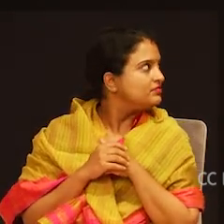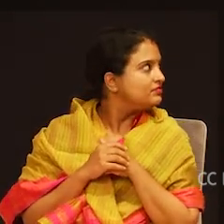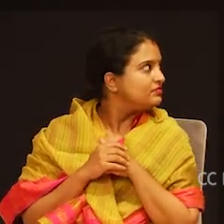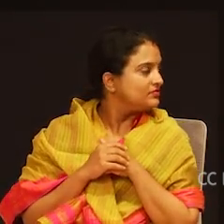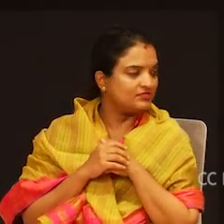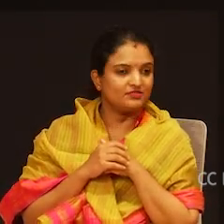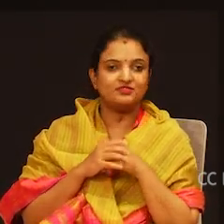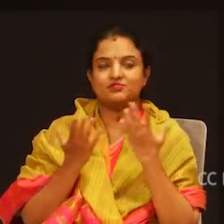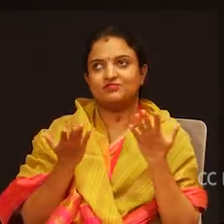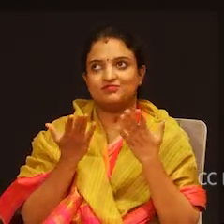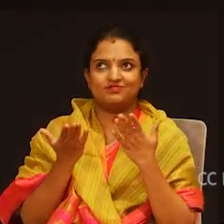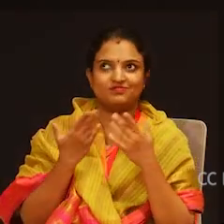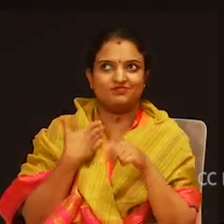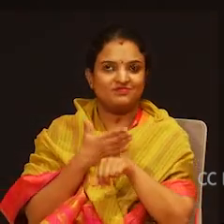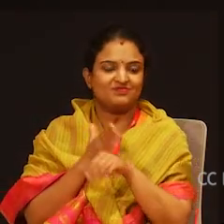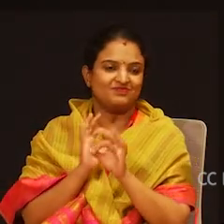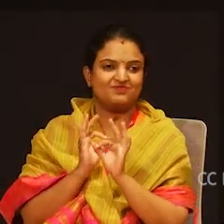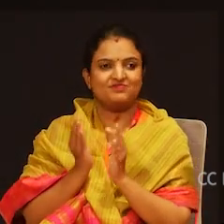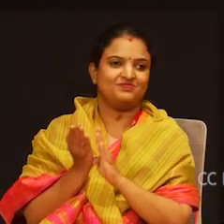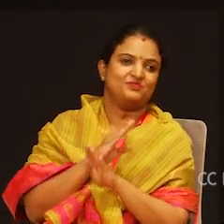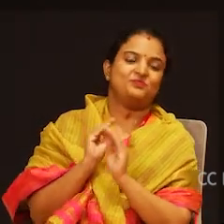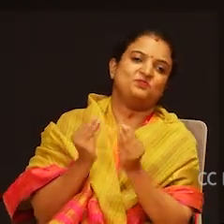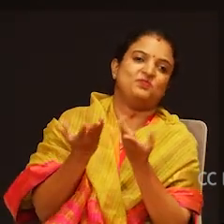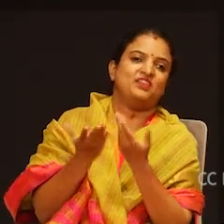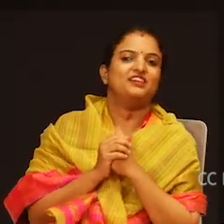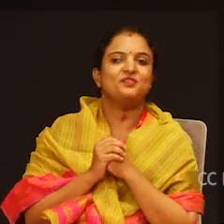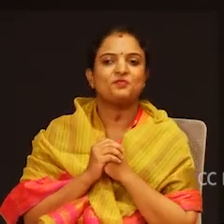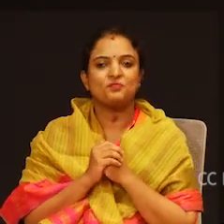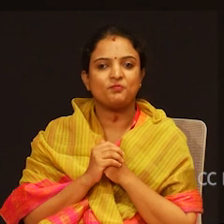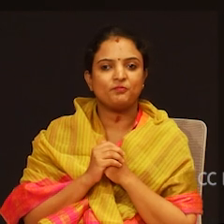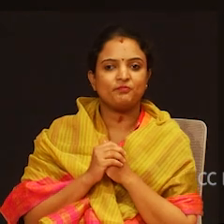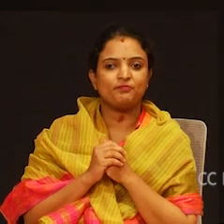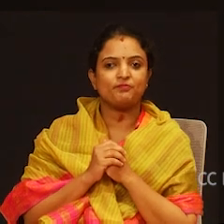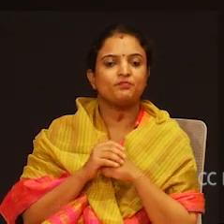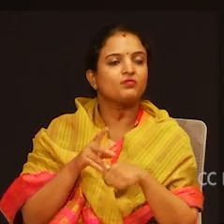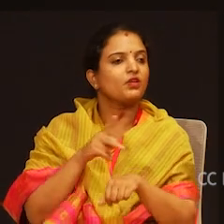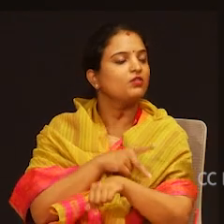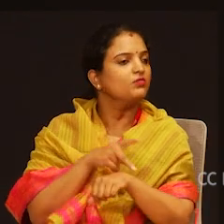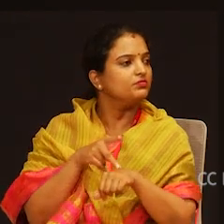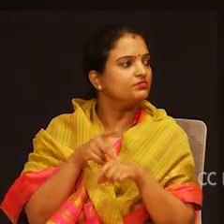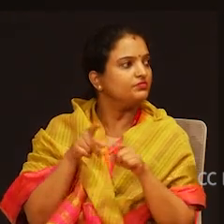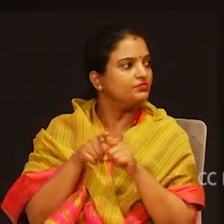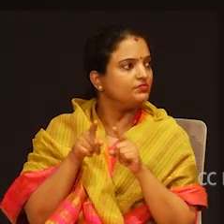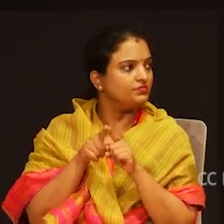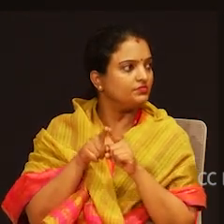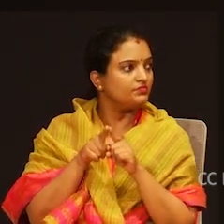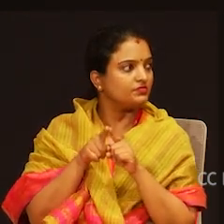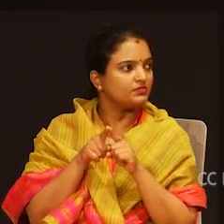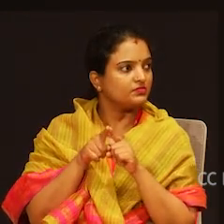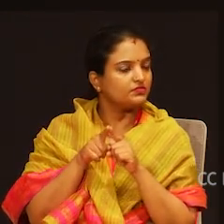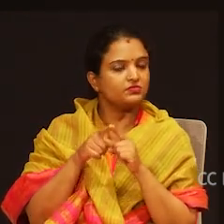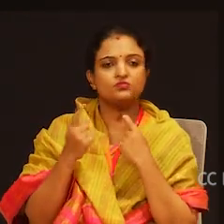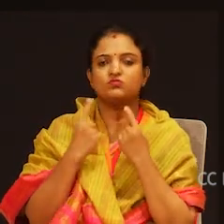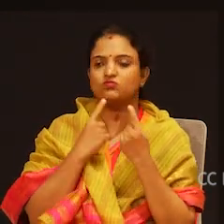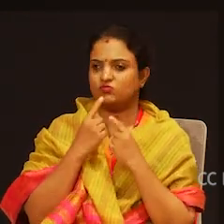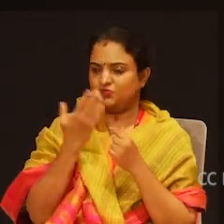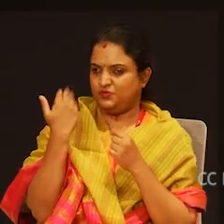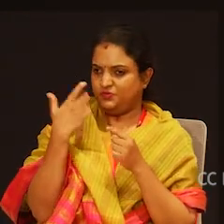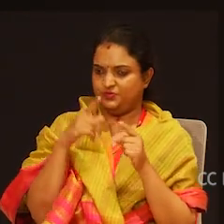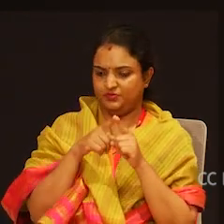Better late than never, they say. Professor Anand, the speaker before me, talked